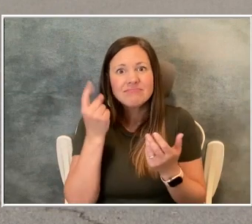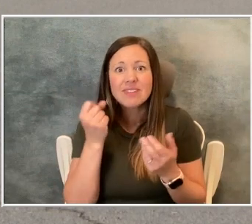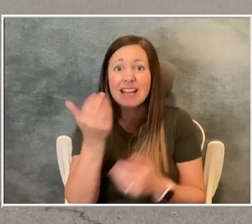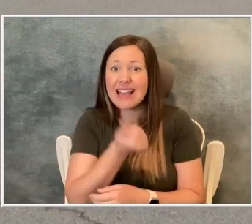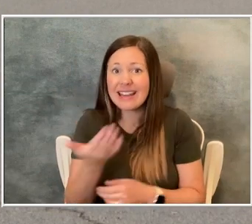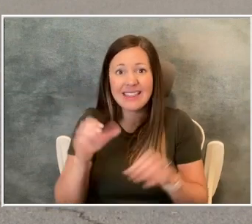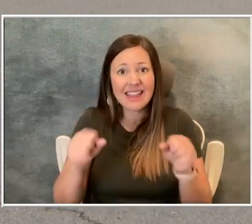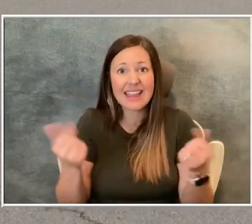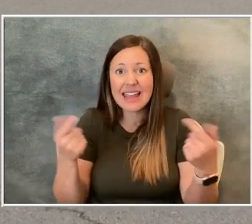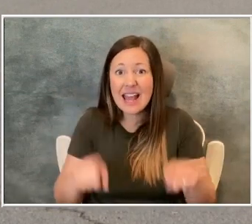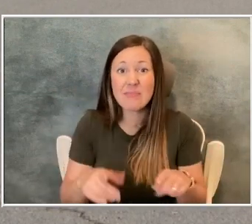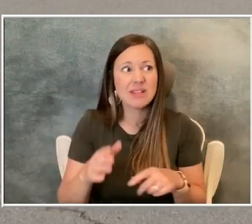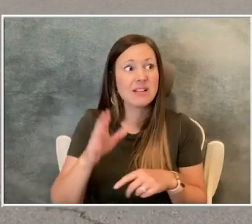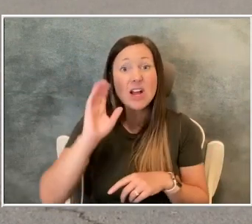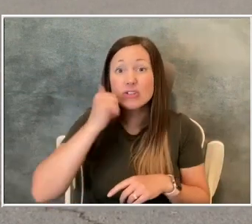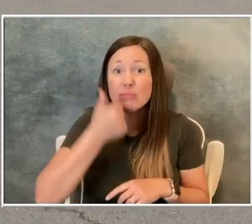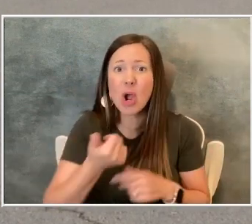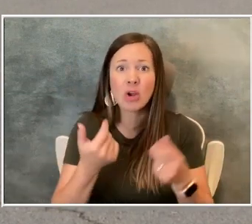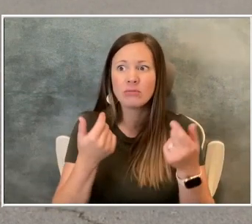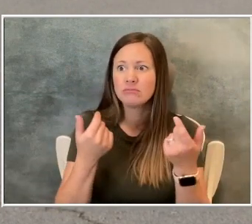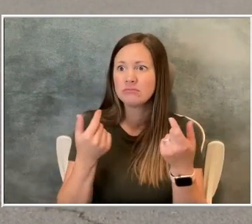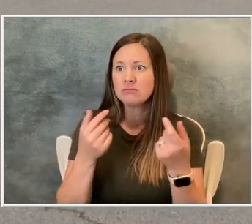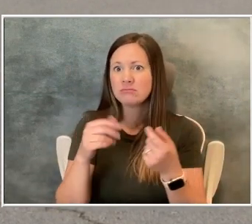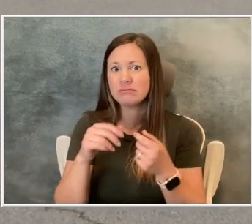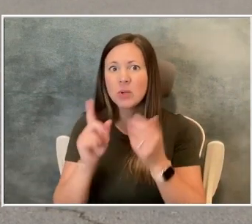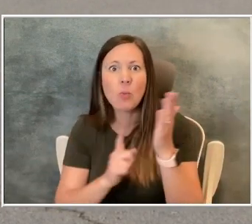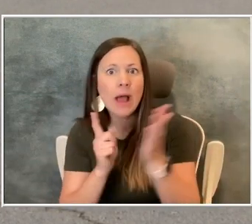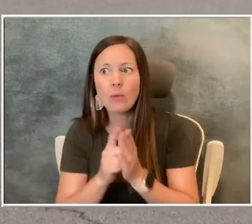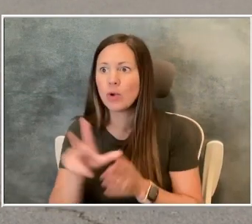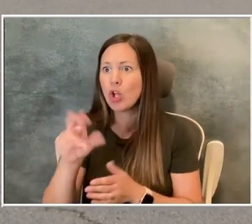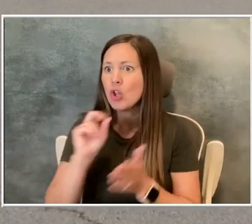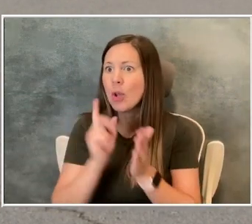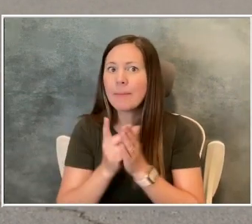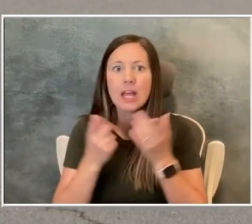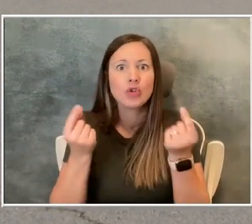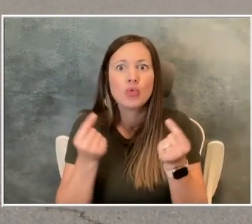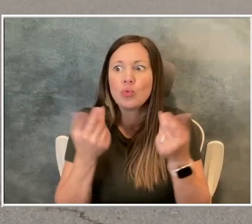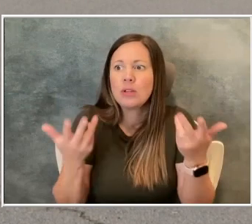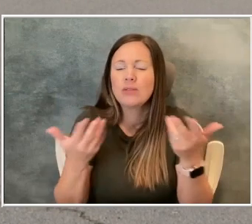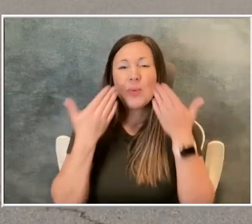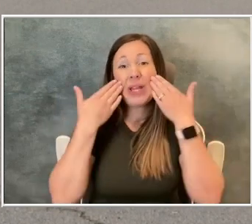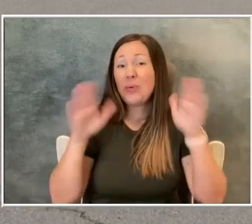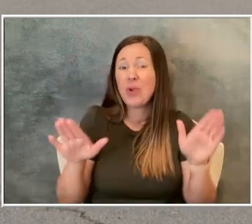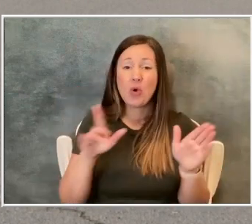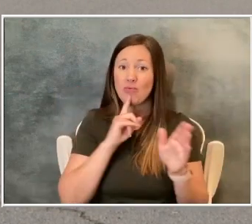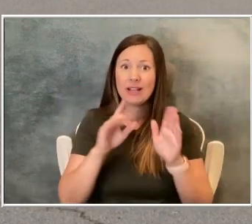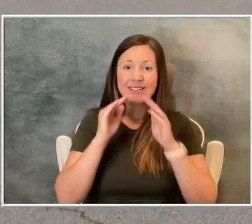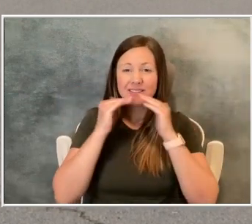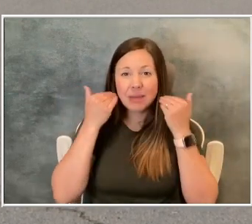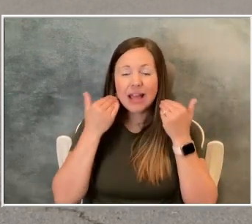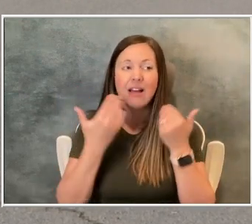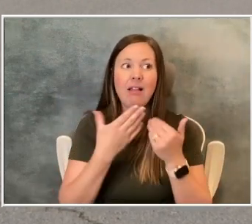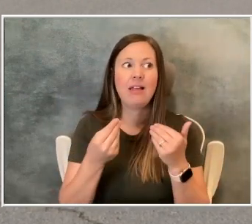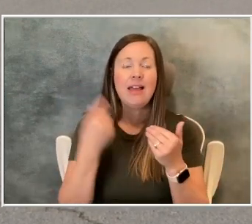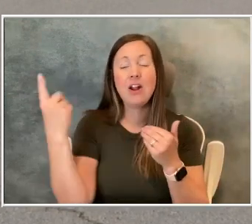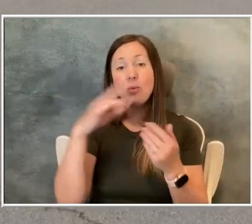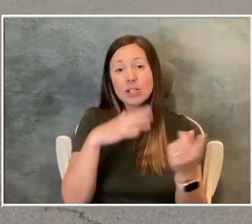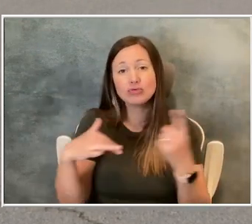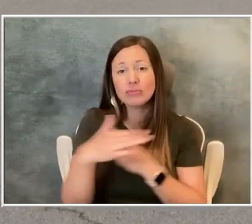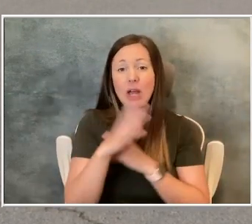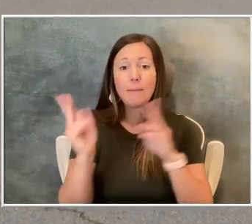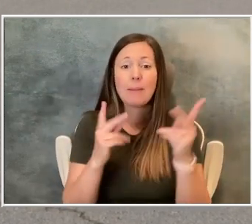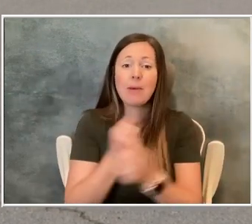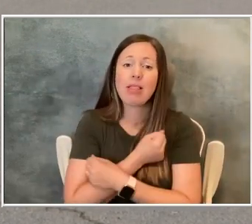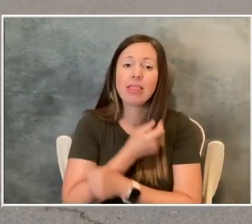be tomorrow, in an hour, in 30 minutes. But yeah, just put a smile on your face always. Surround yourself with people that love you just as much